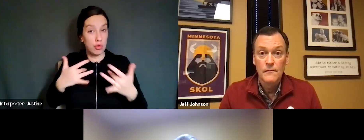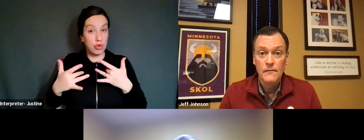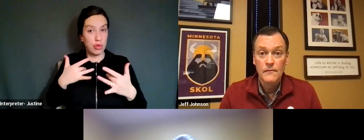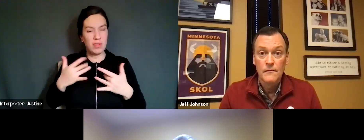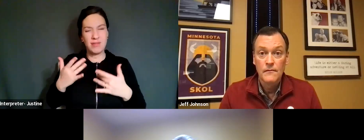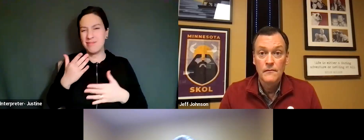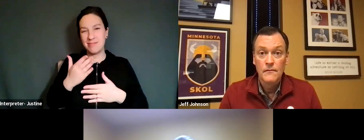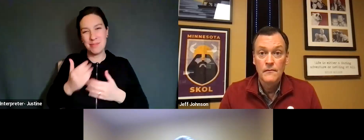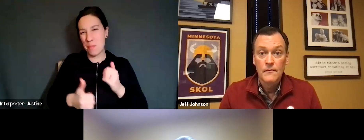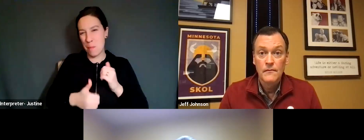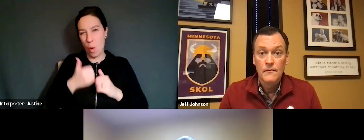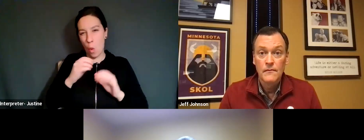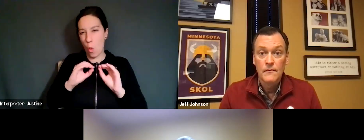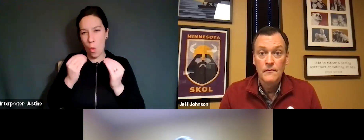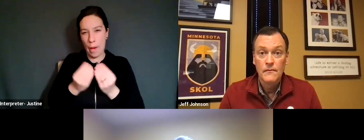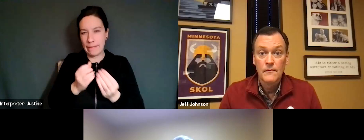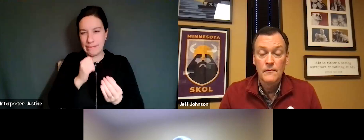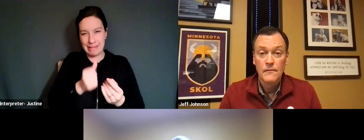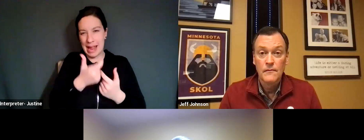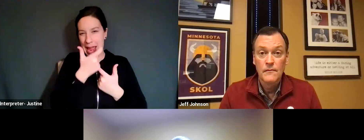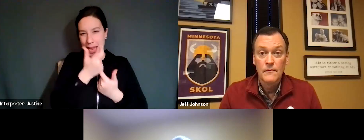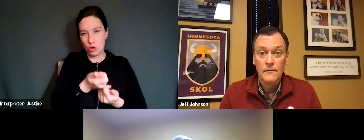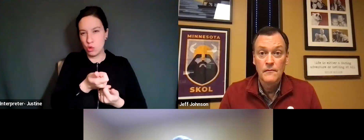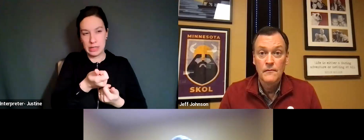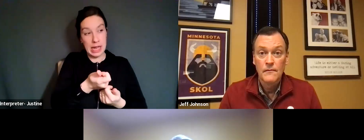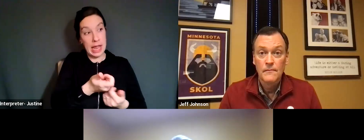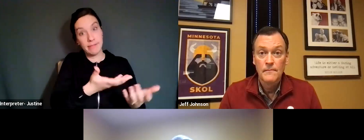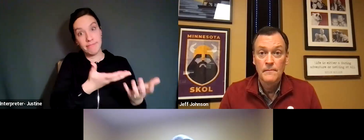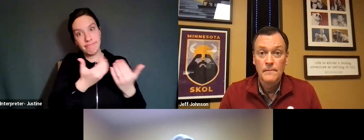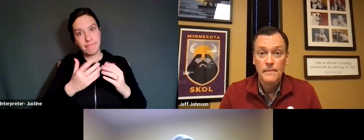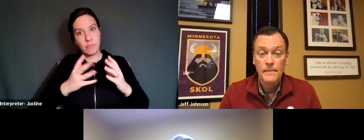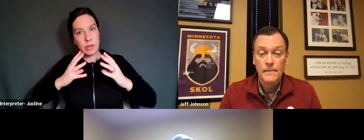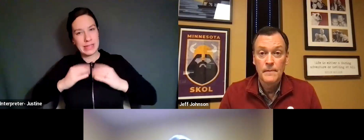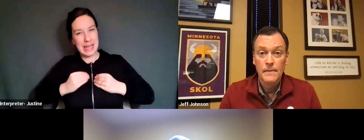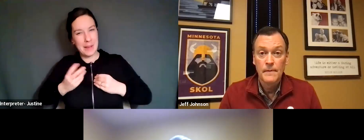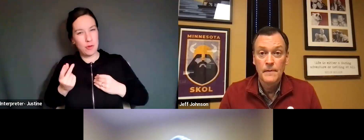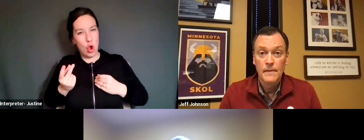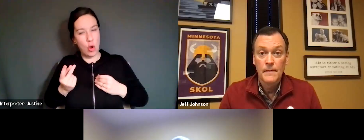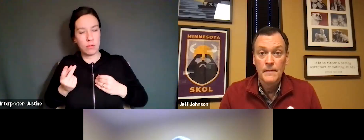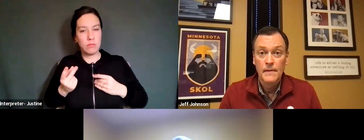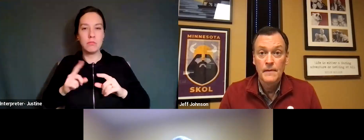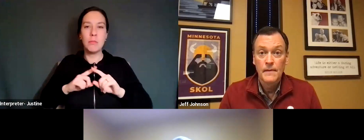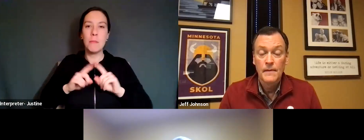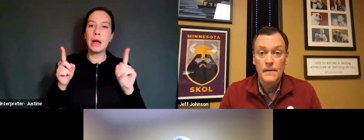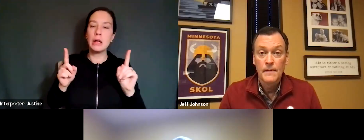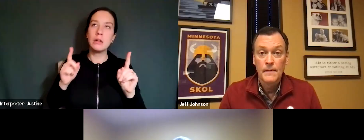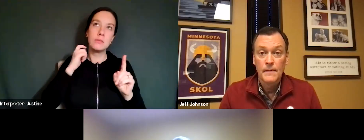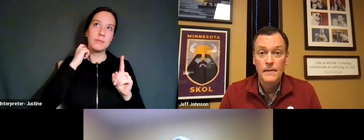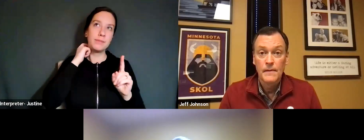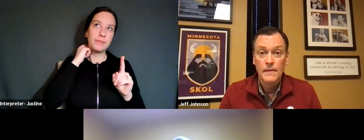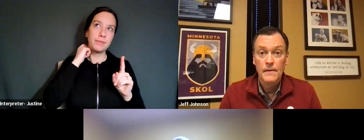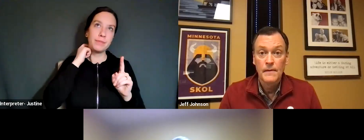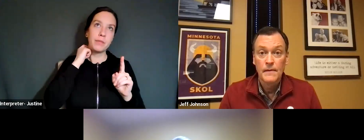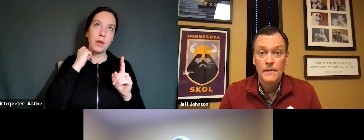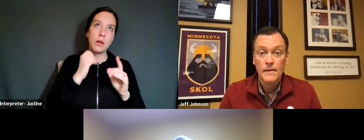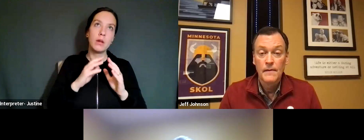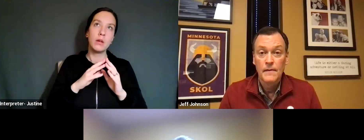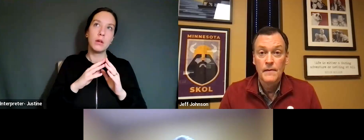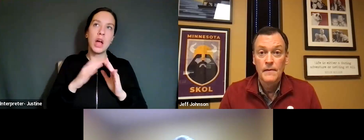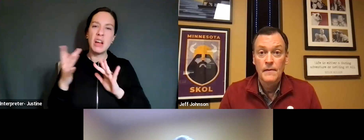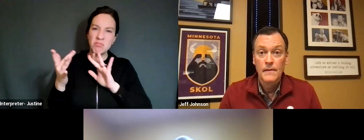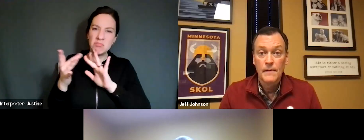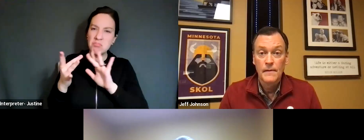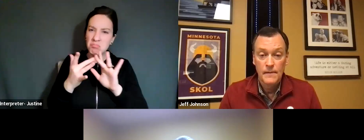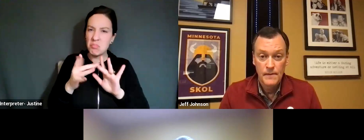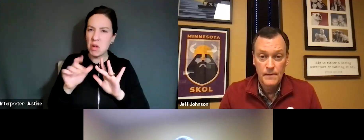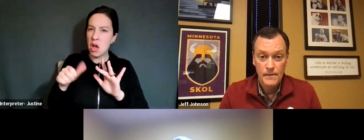interested, in taking that on for their placements as well. But I certainly have reached out to other